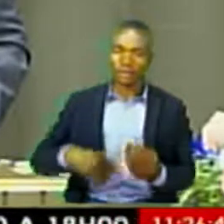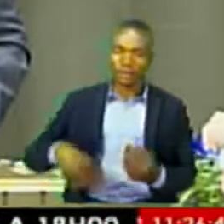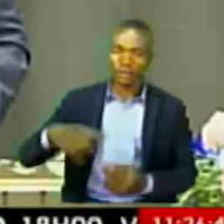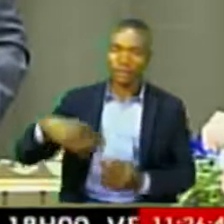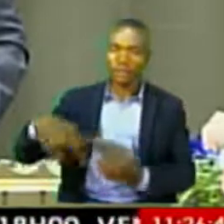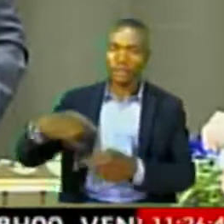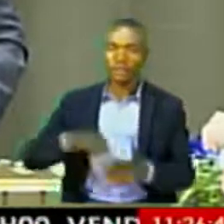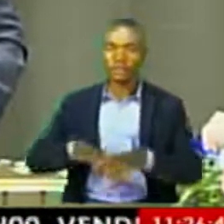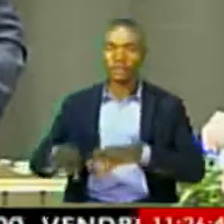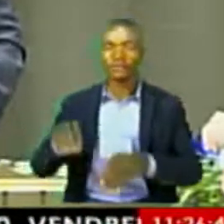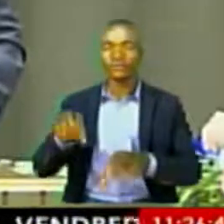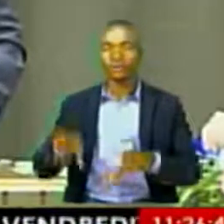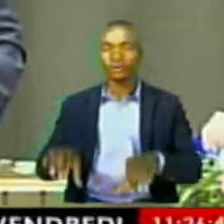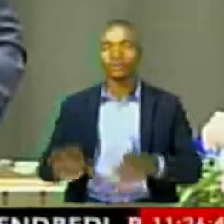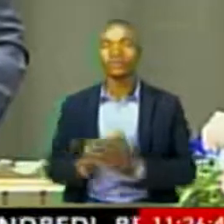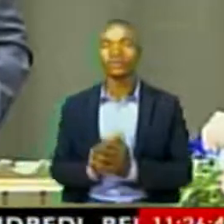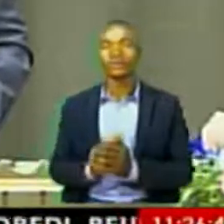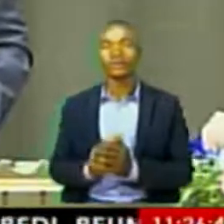He's supposed to go back.